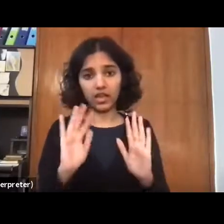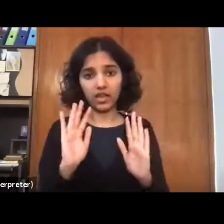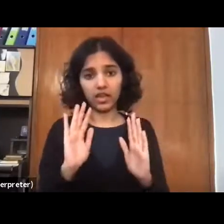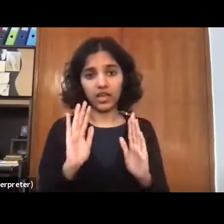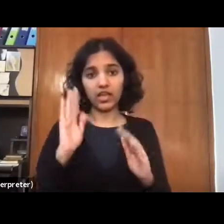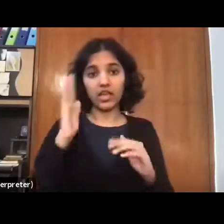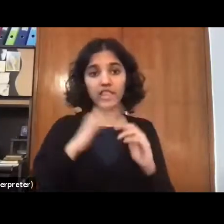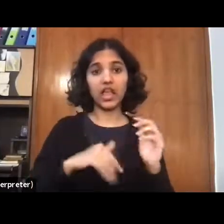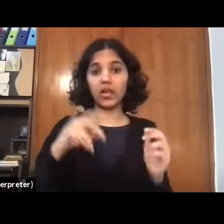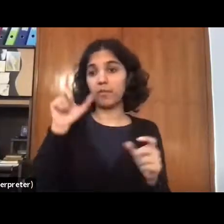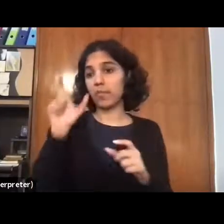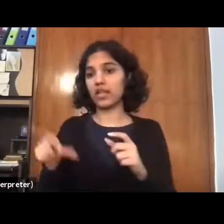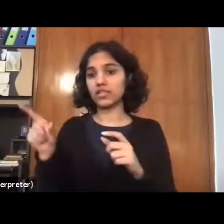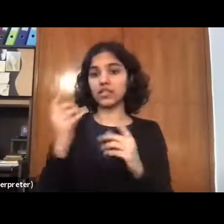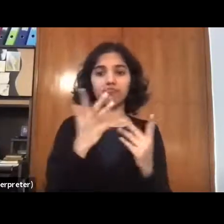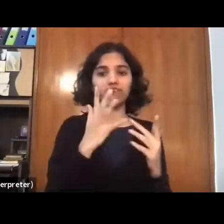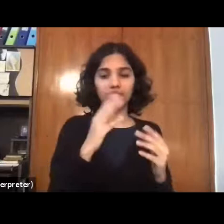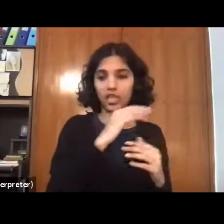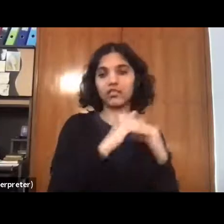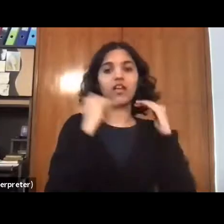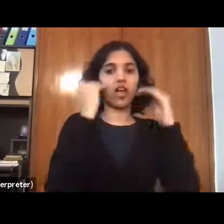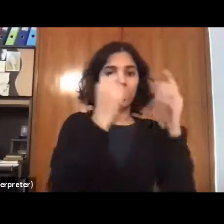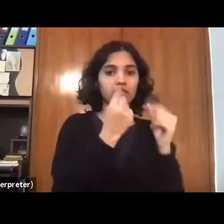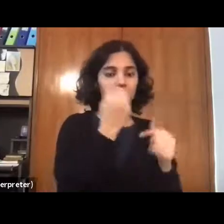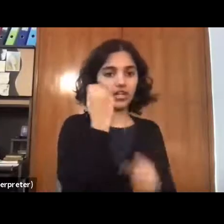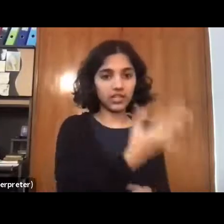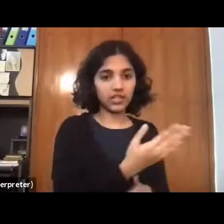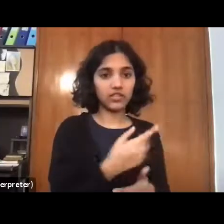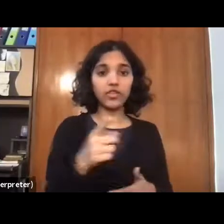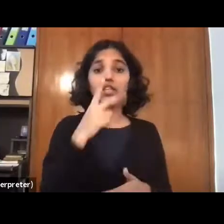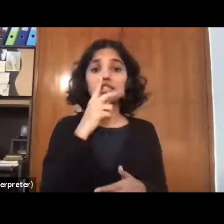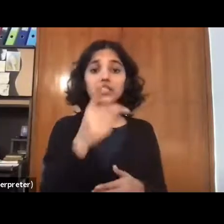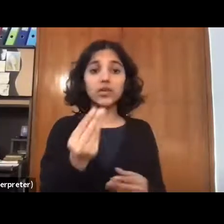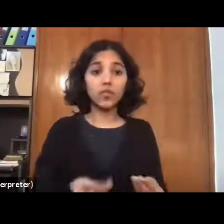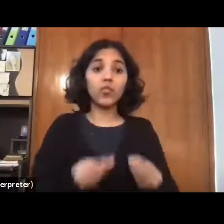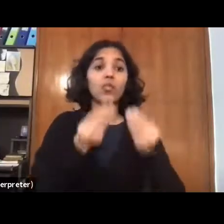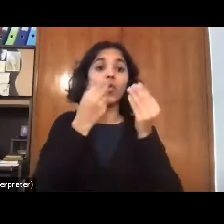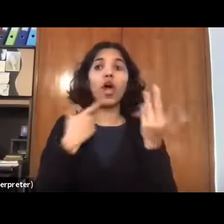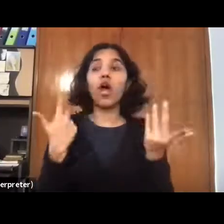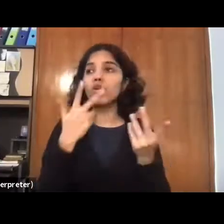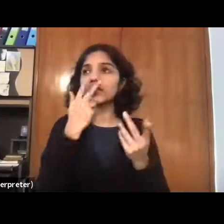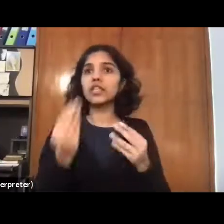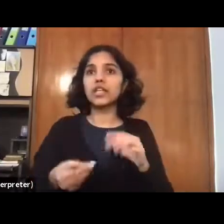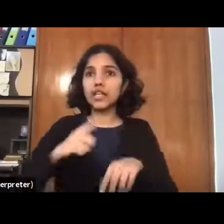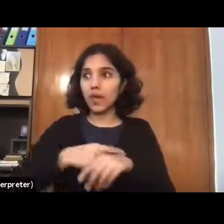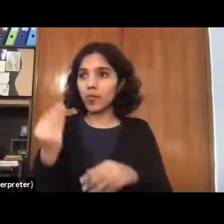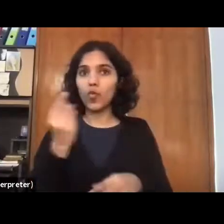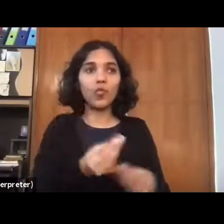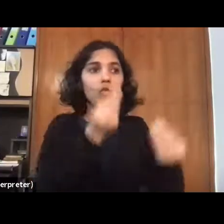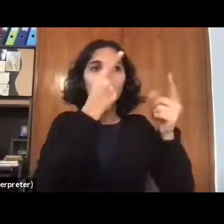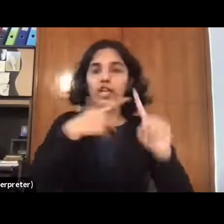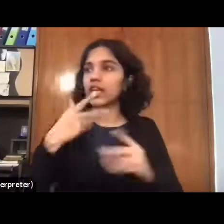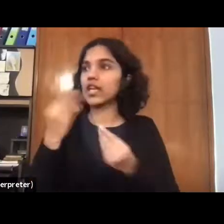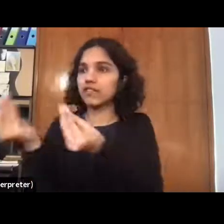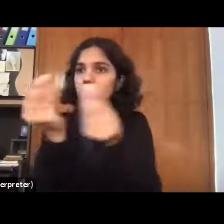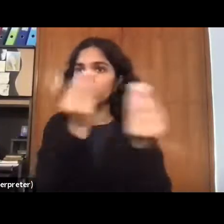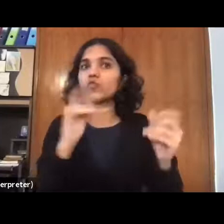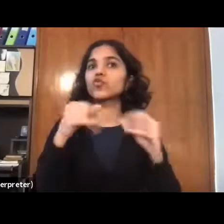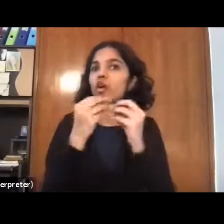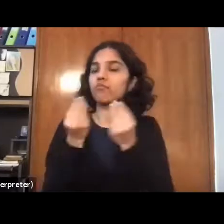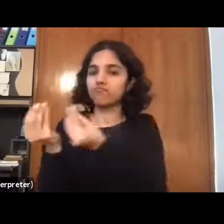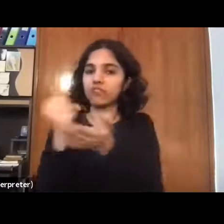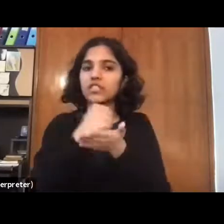what a normal person would get. And we are looking at scaling this up in the times to come.